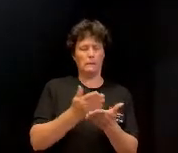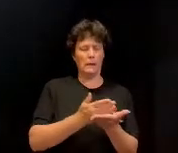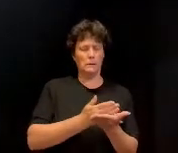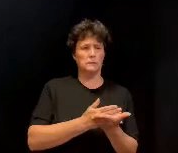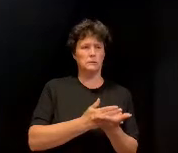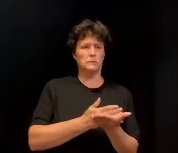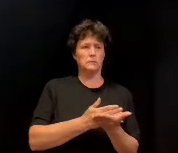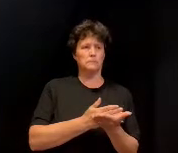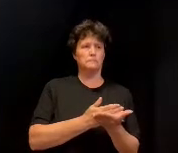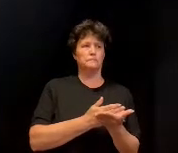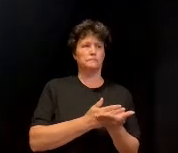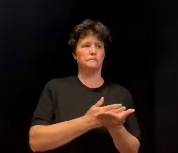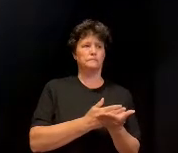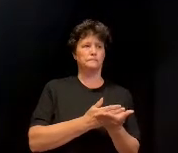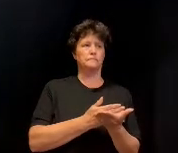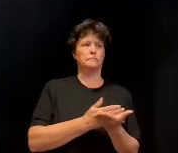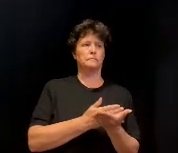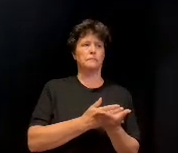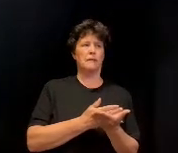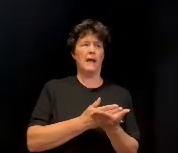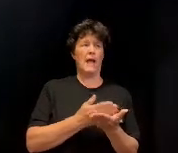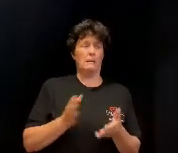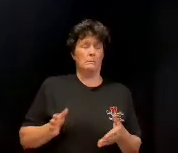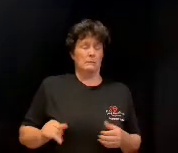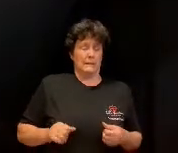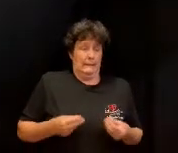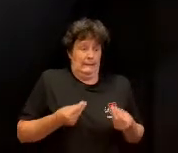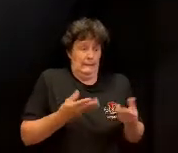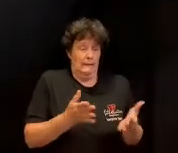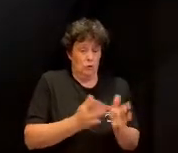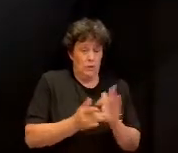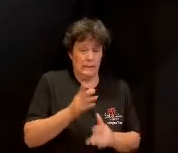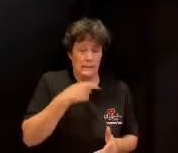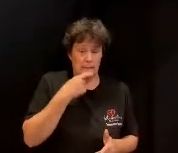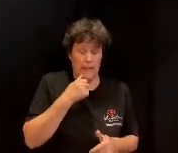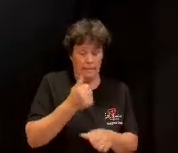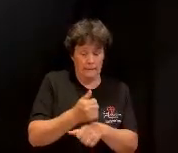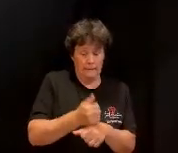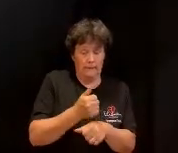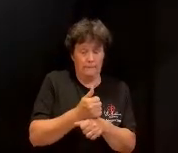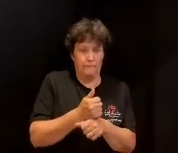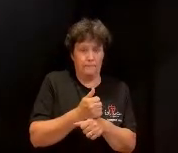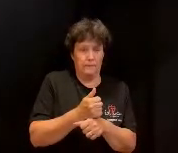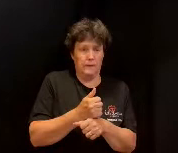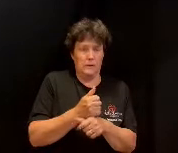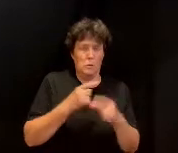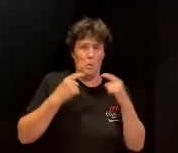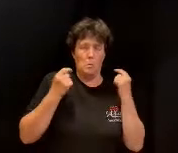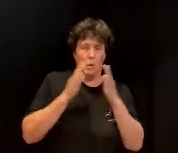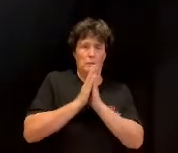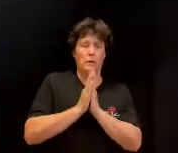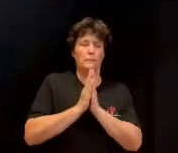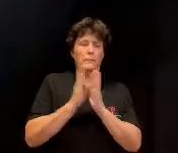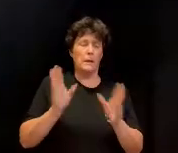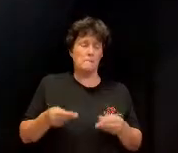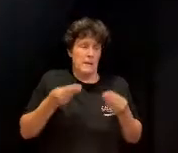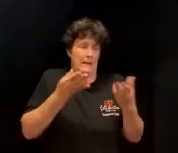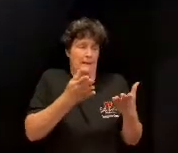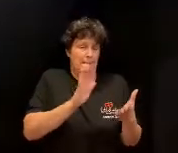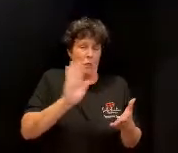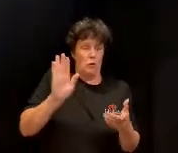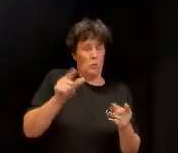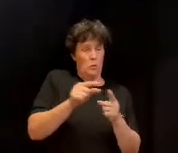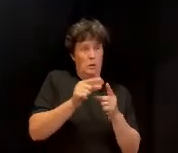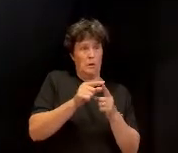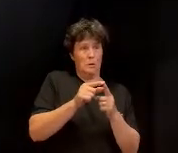about. Here in verse 14, it says, I have given them, this is Jesus speaking, this is his high priestly prayer, and he said, I've given them your word,